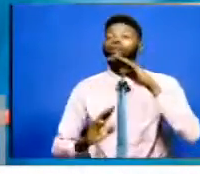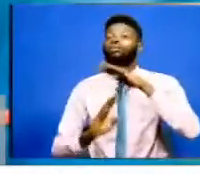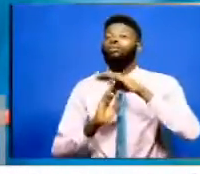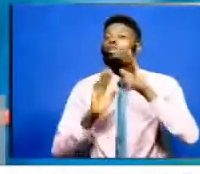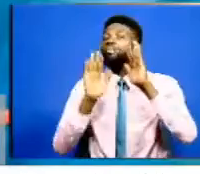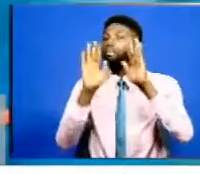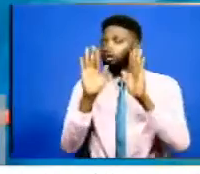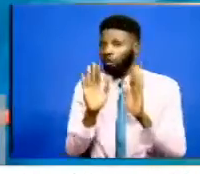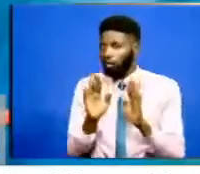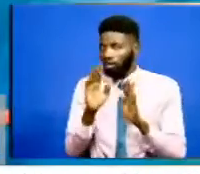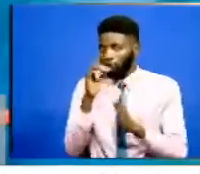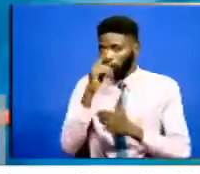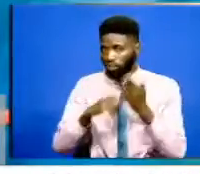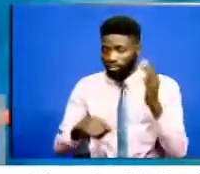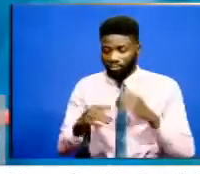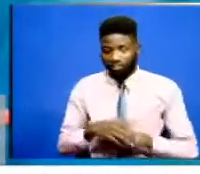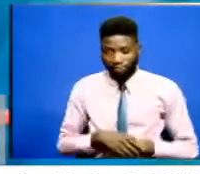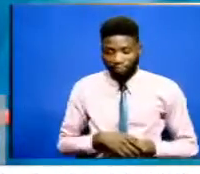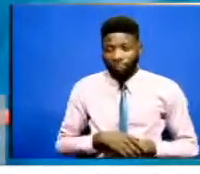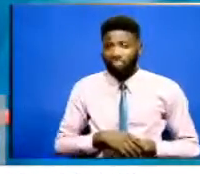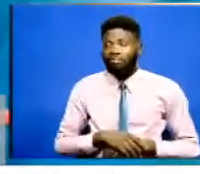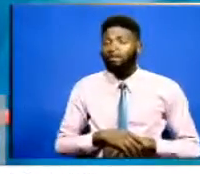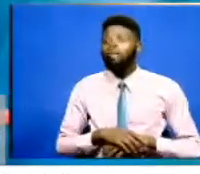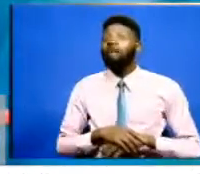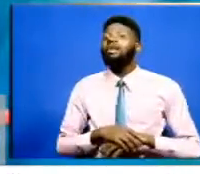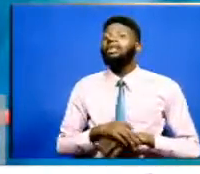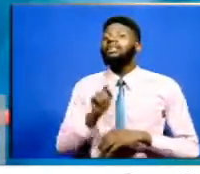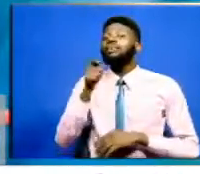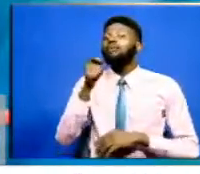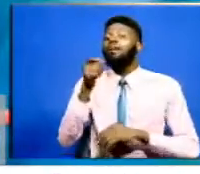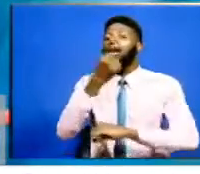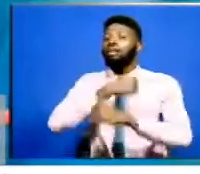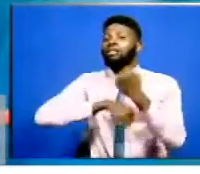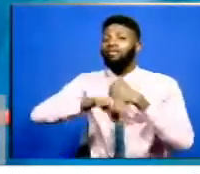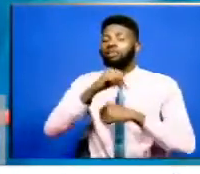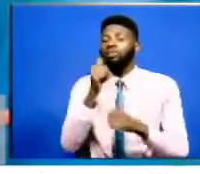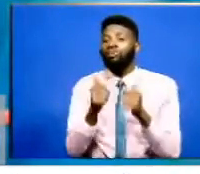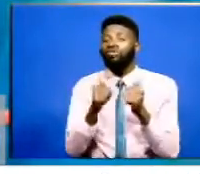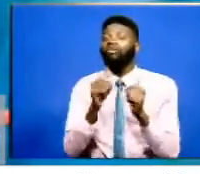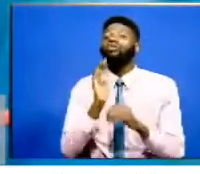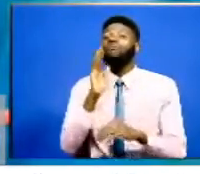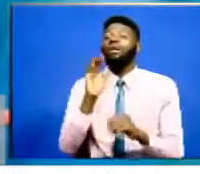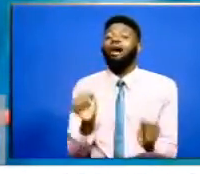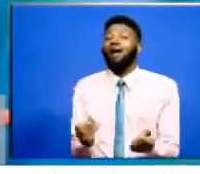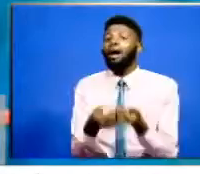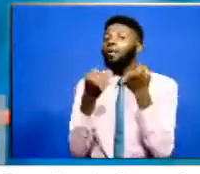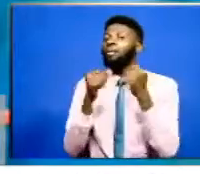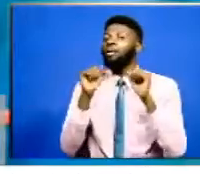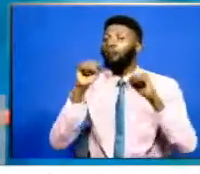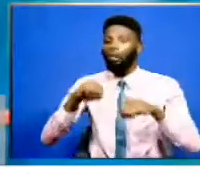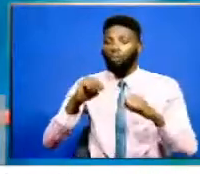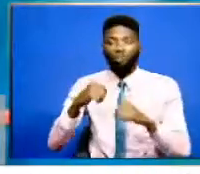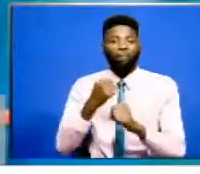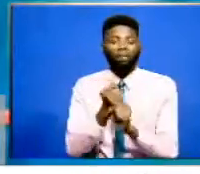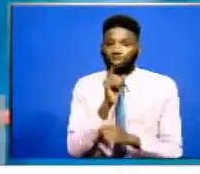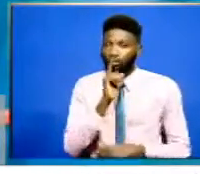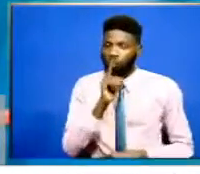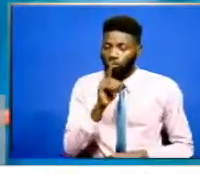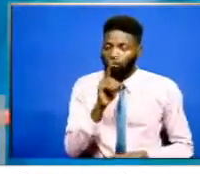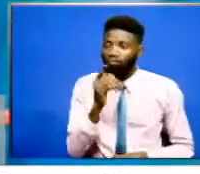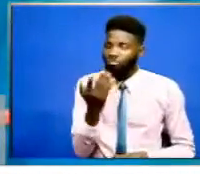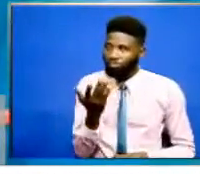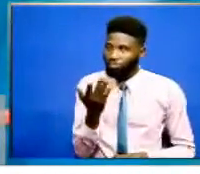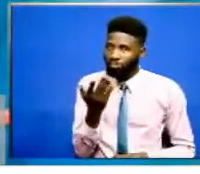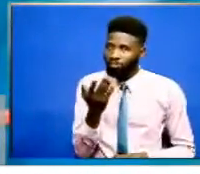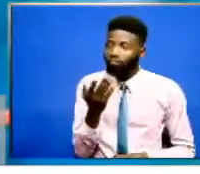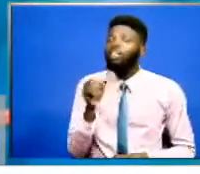what are really the key activities that will be really carried out to make sure that, yes,